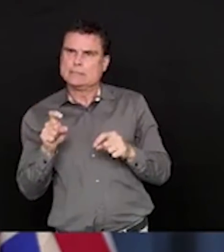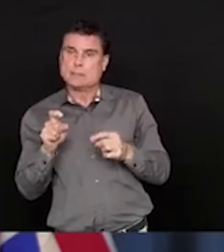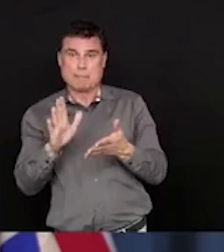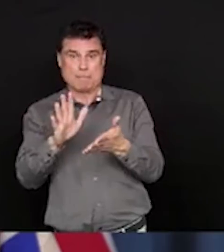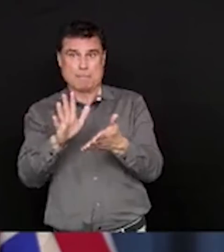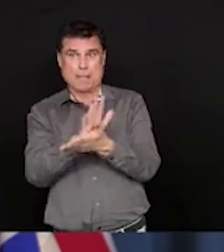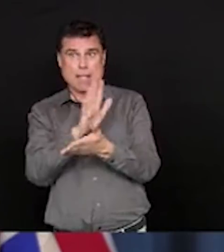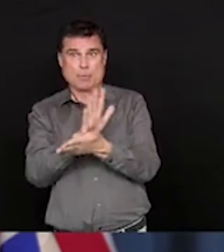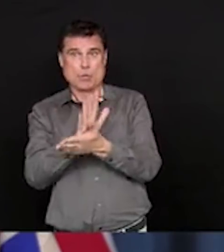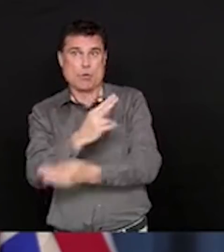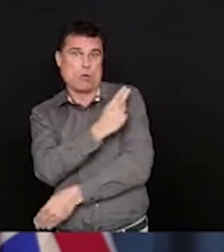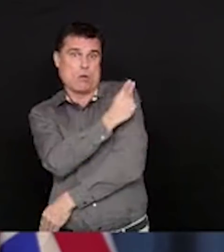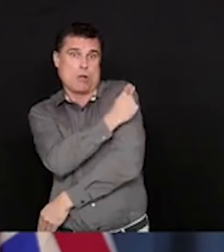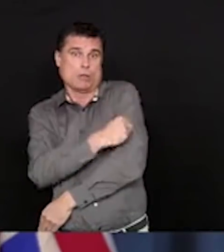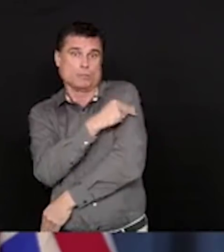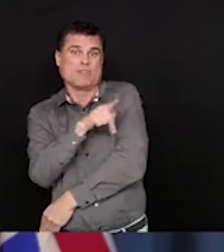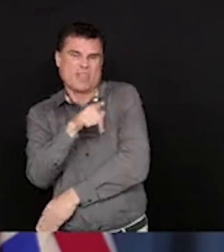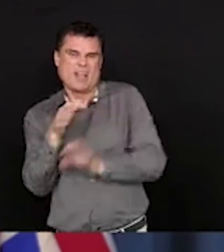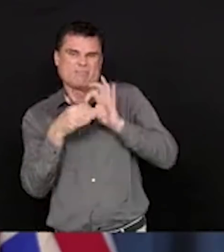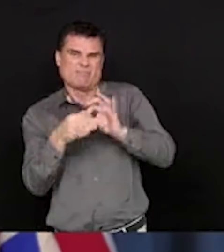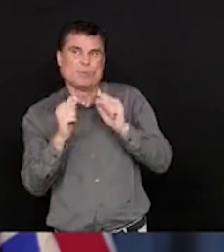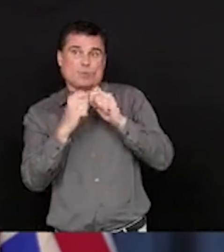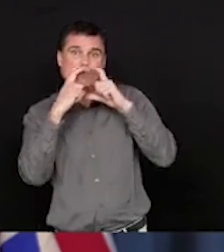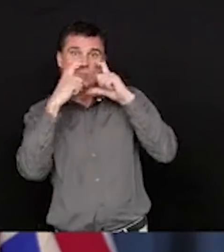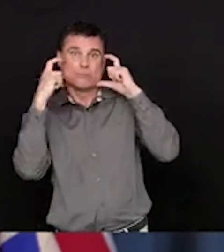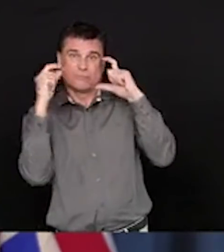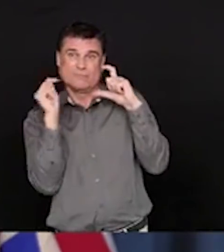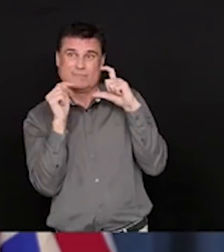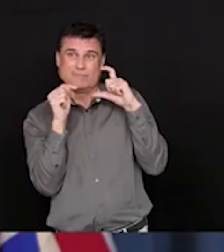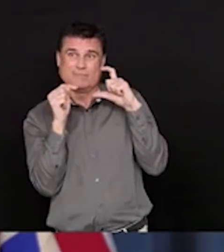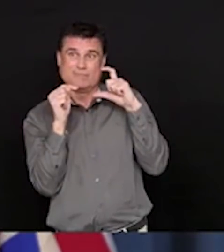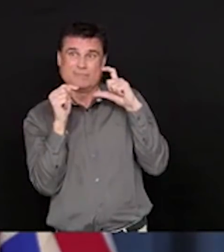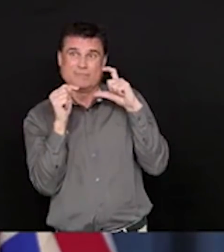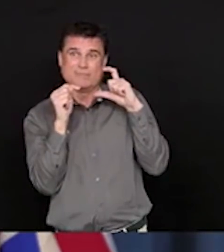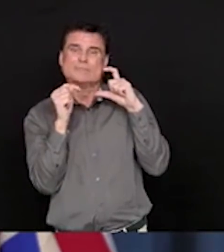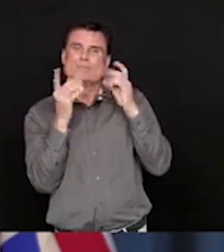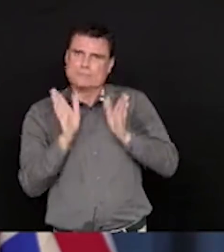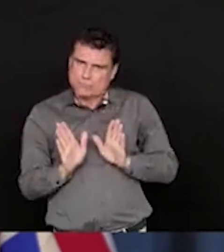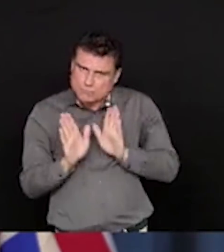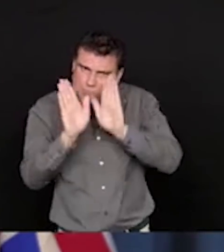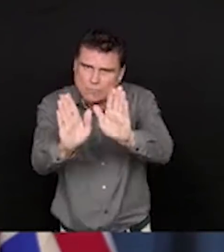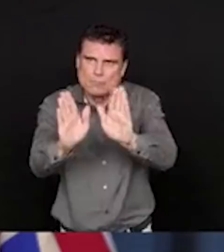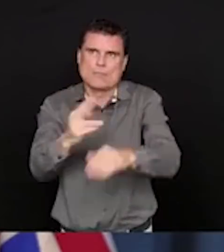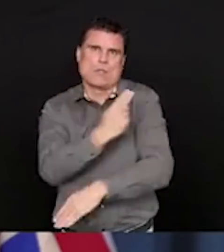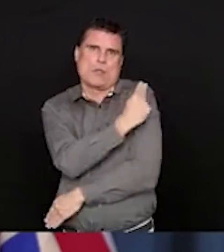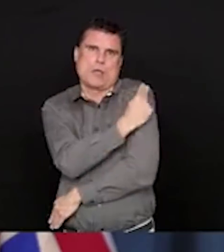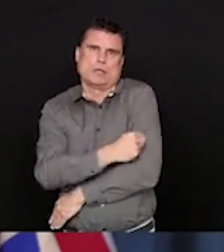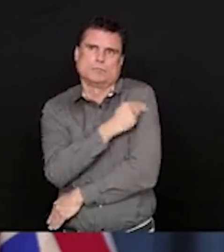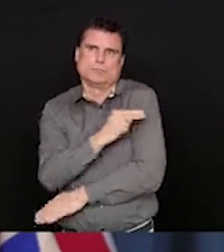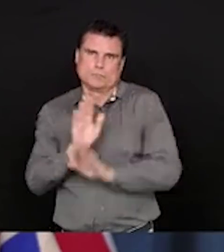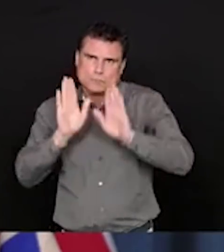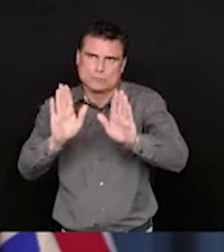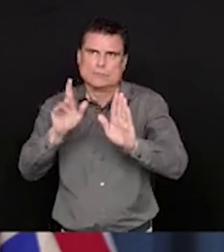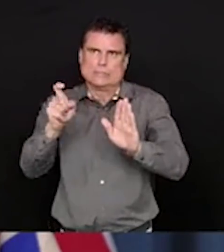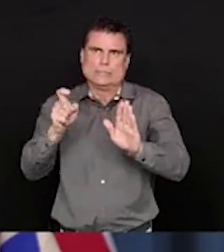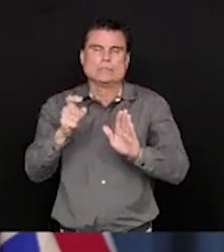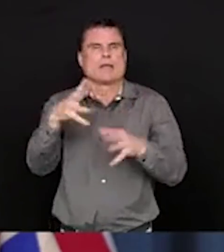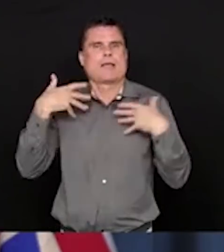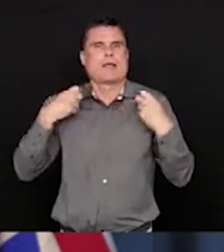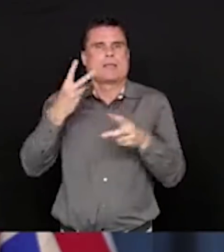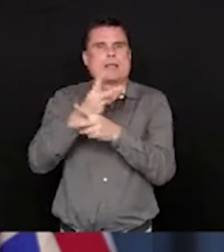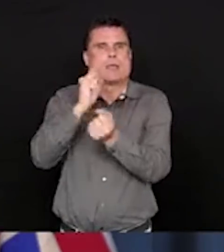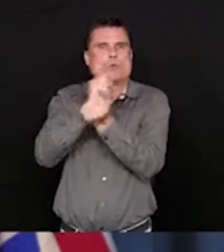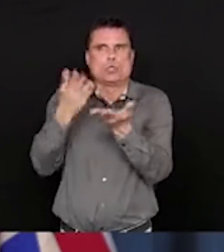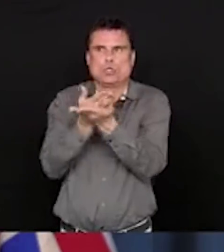we've seen people using in other places, for short term, they can protect others around you from your